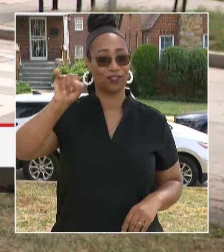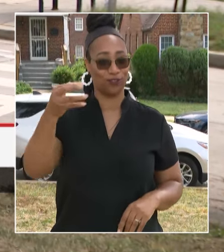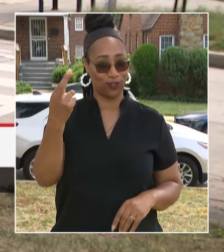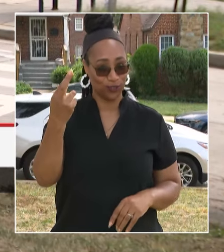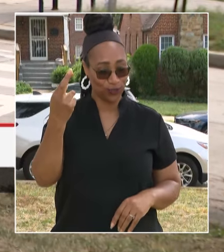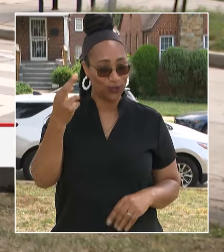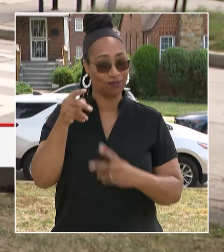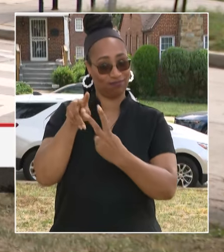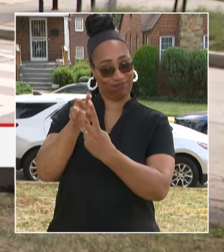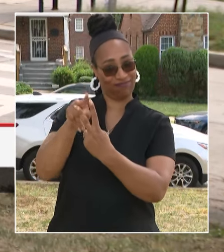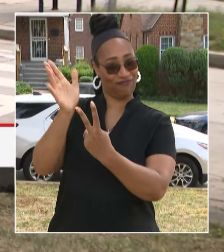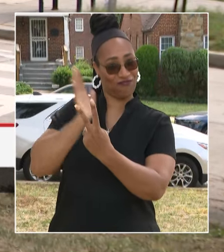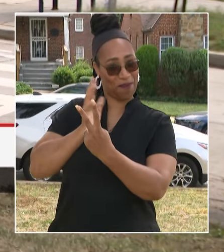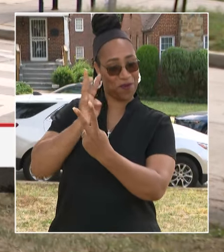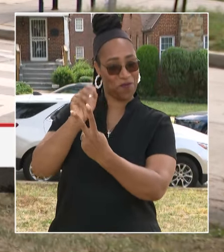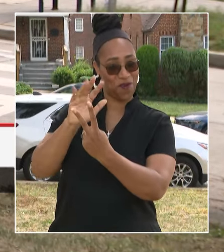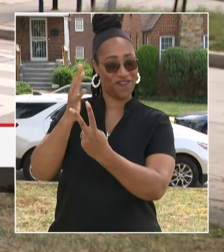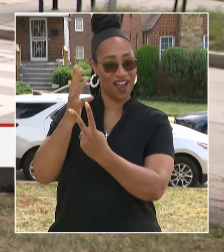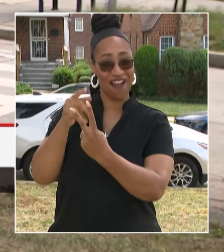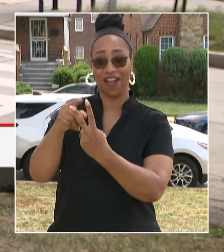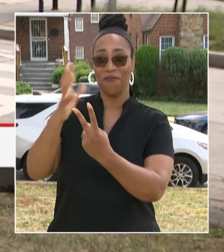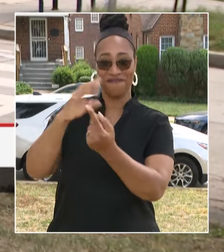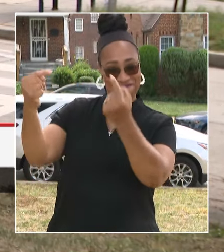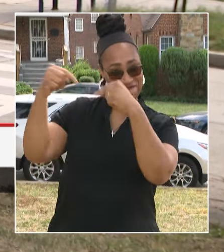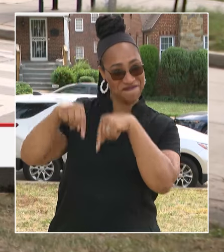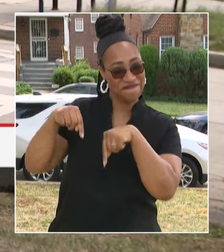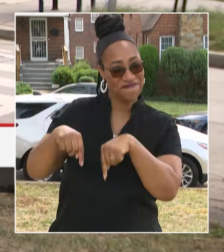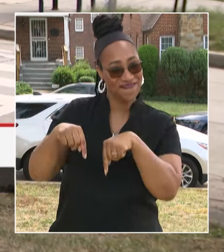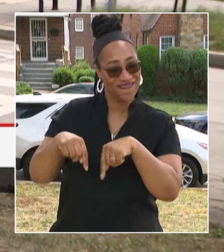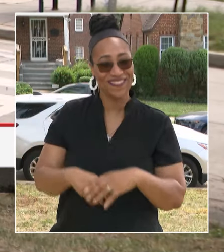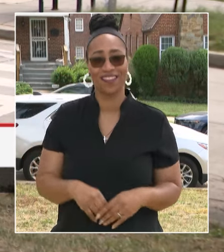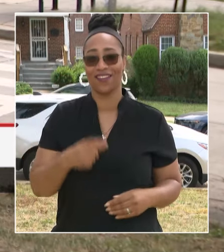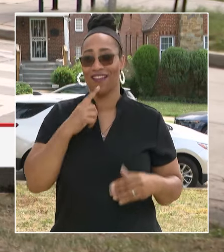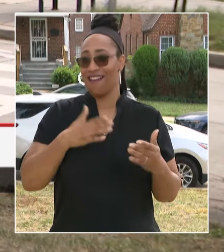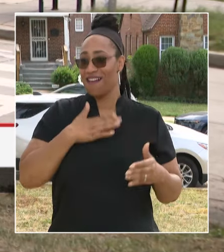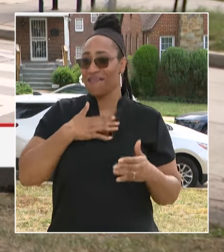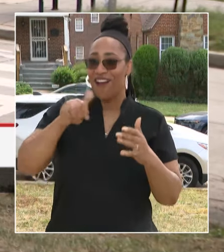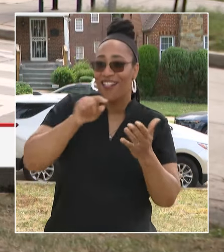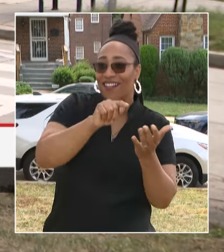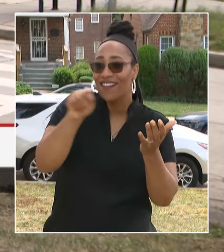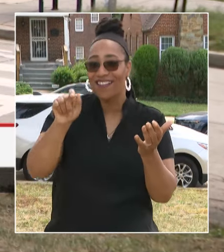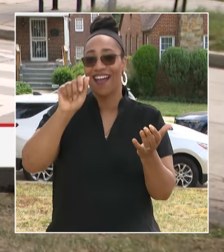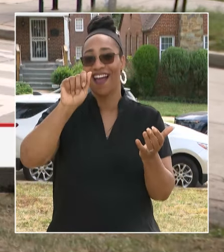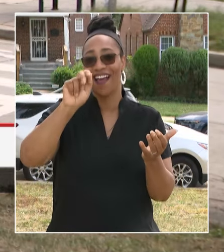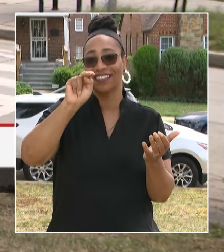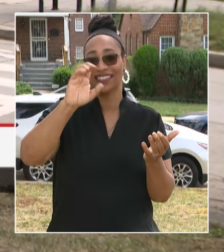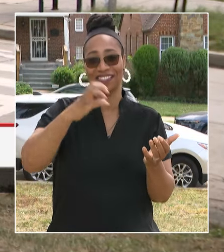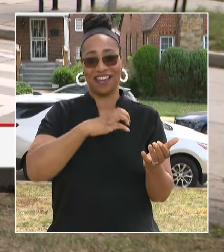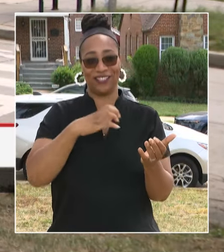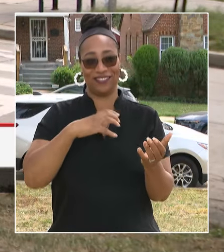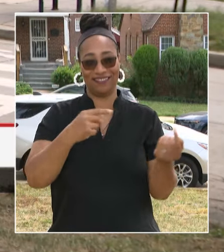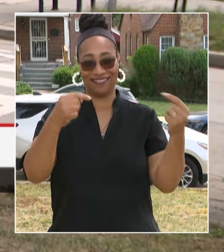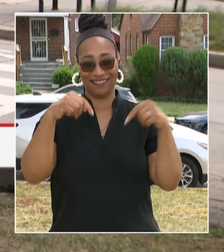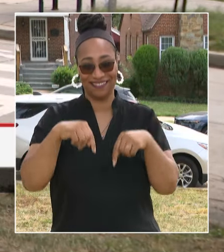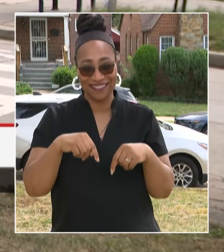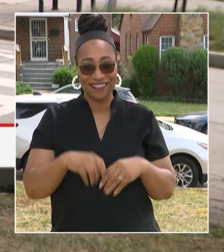5B01, Edward Borrego. And we will have members of the Spaulding family